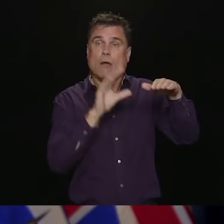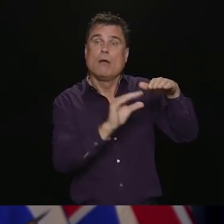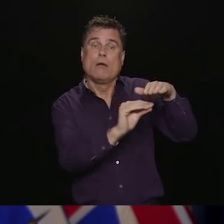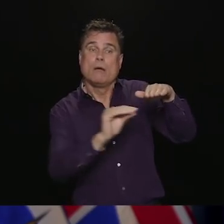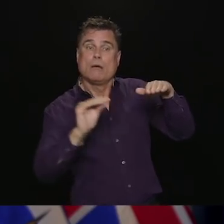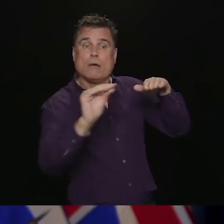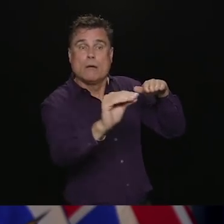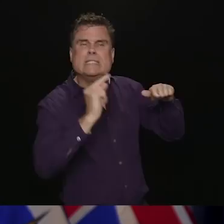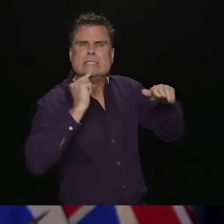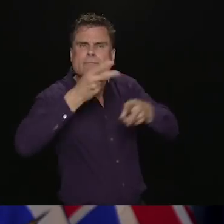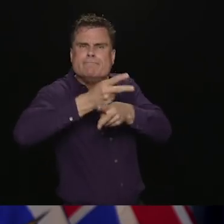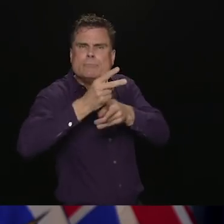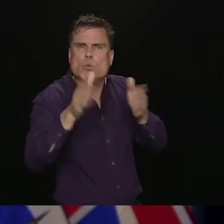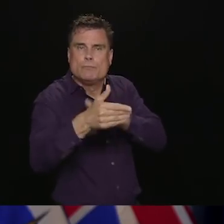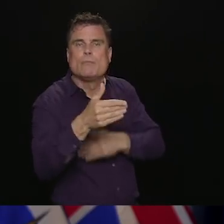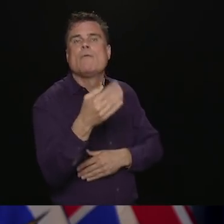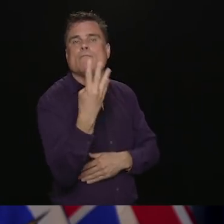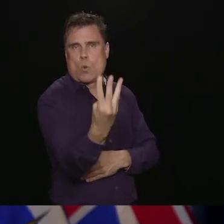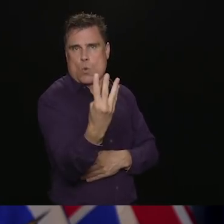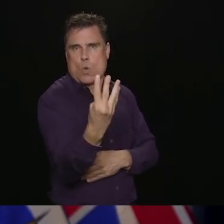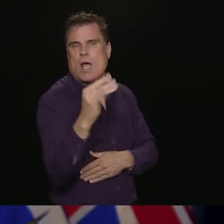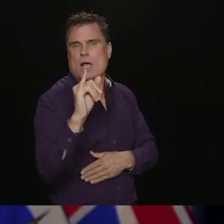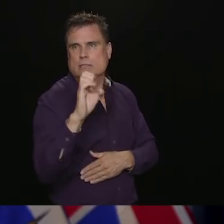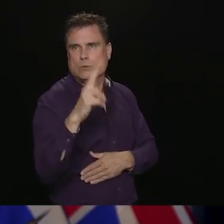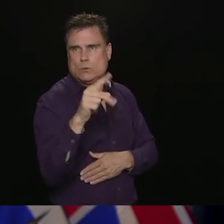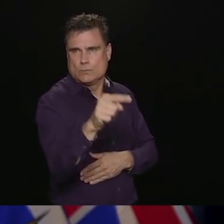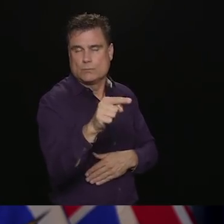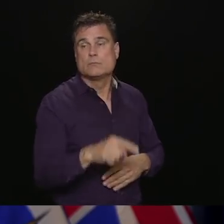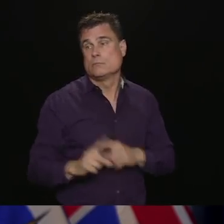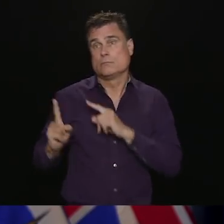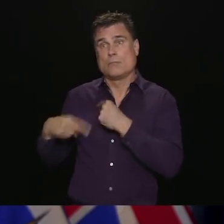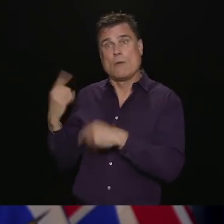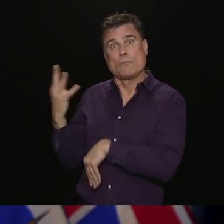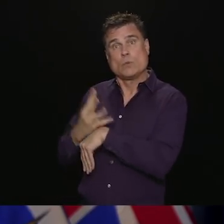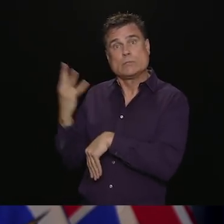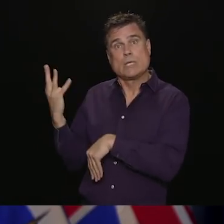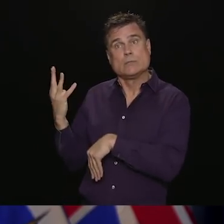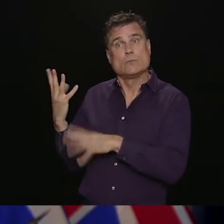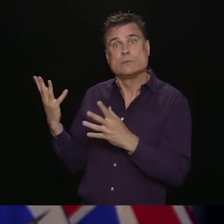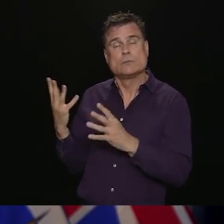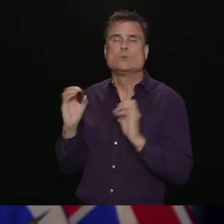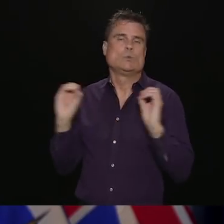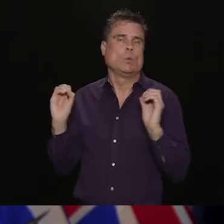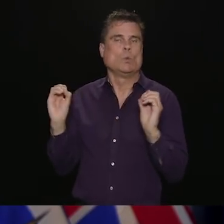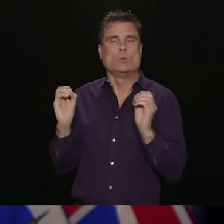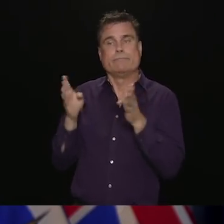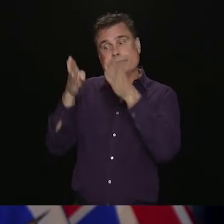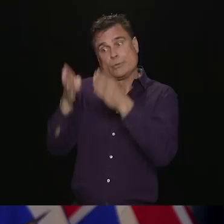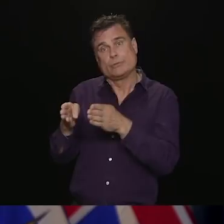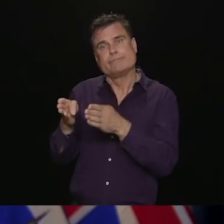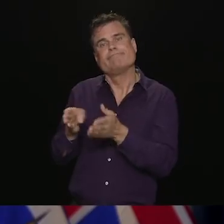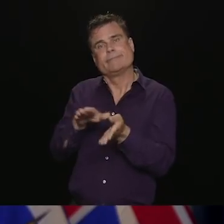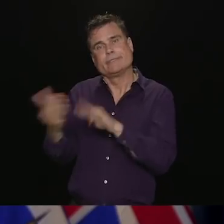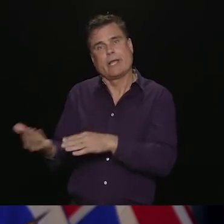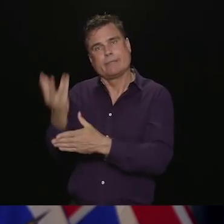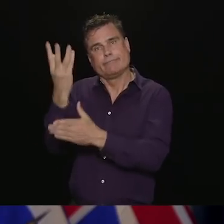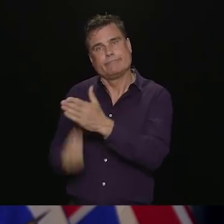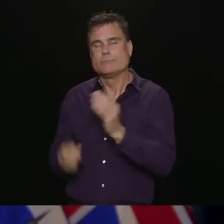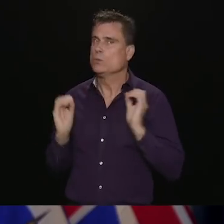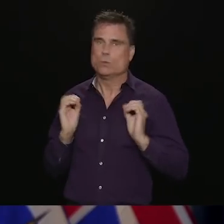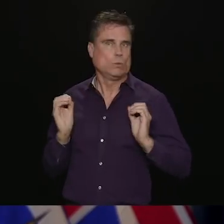the past 4 days since Friday. So also very good news. And we now